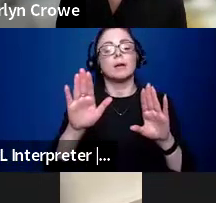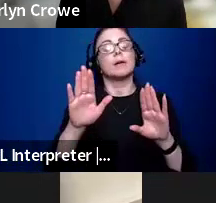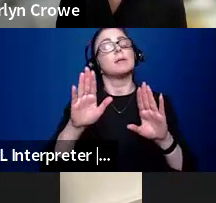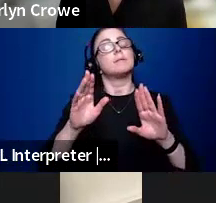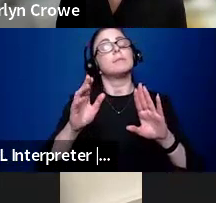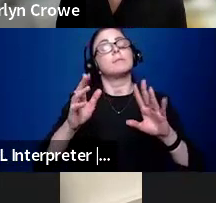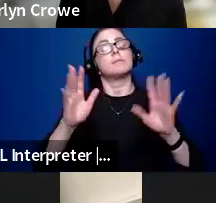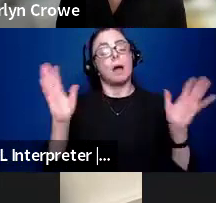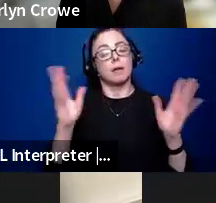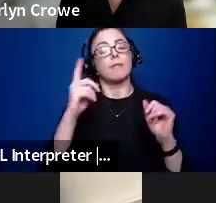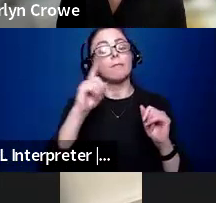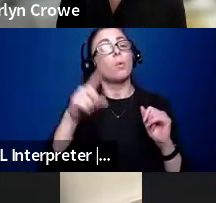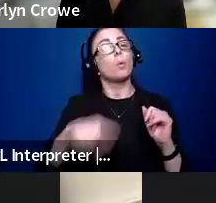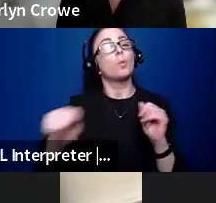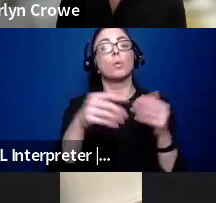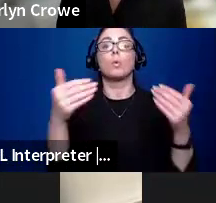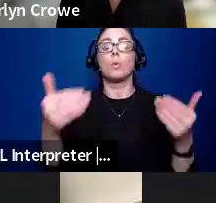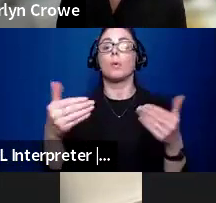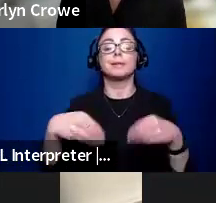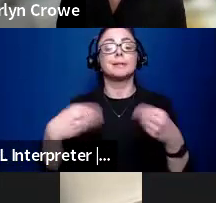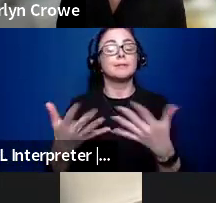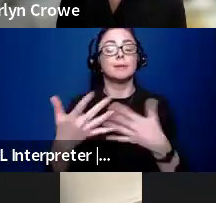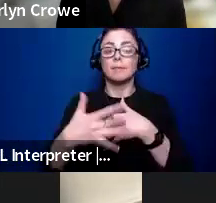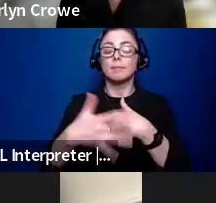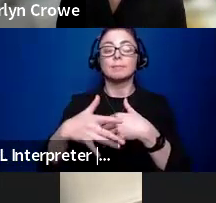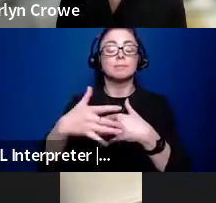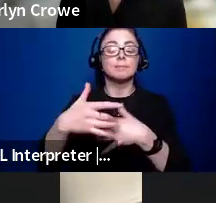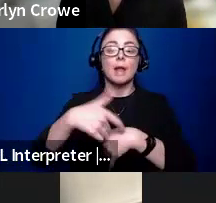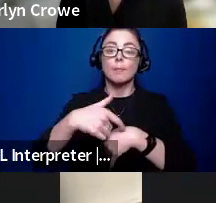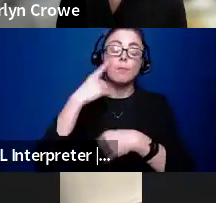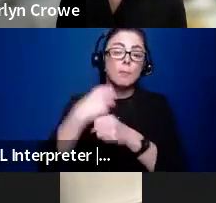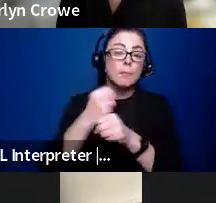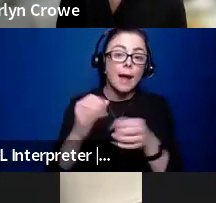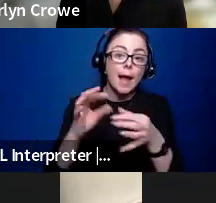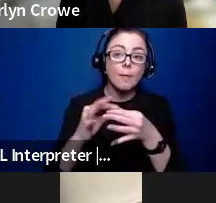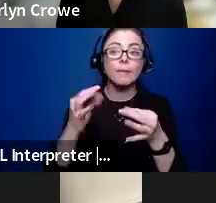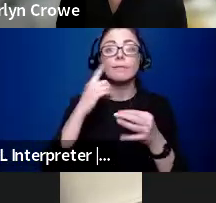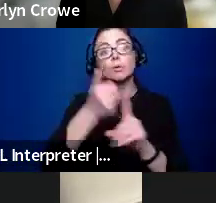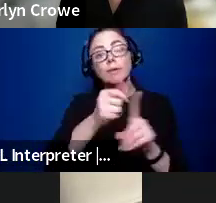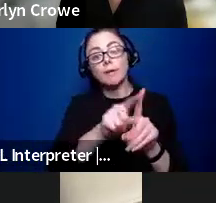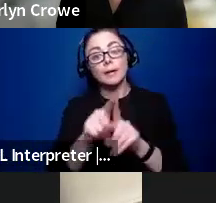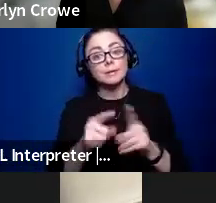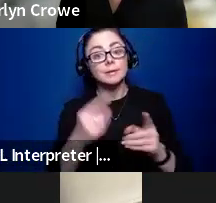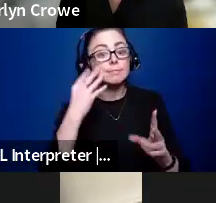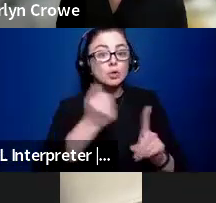make comments based on your experience, whether that's as a family member, as a self-advocate, as a